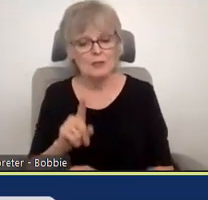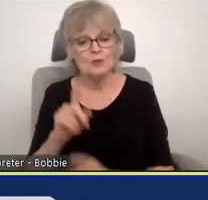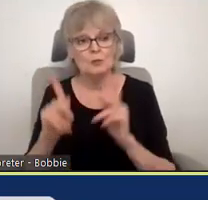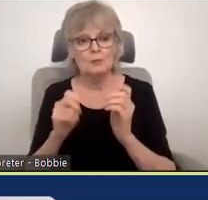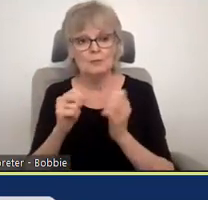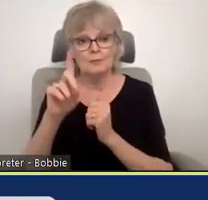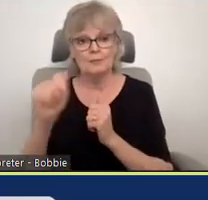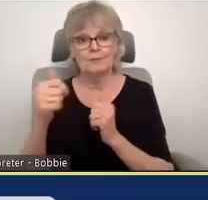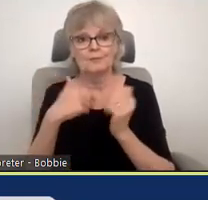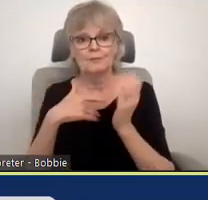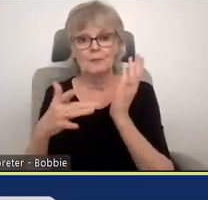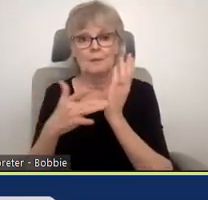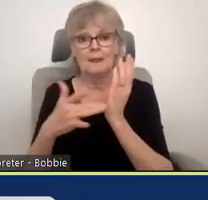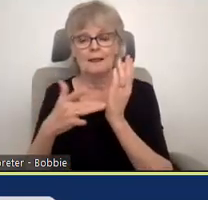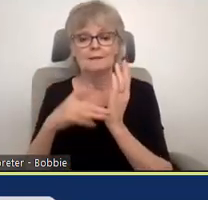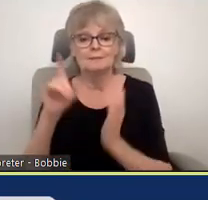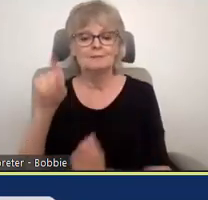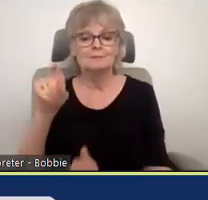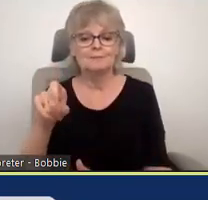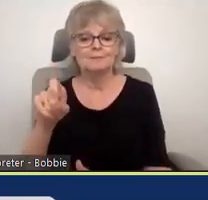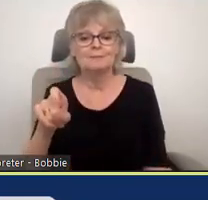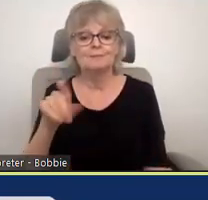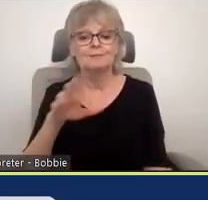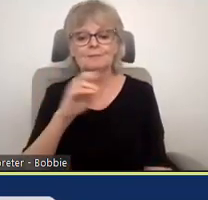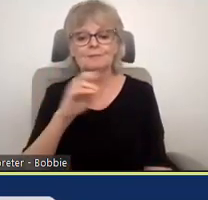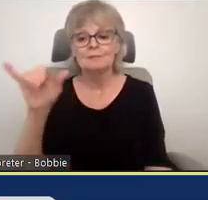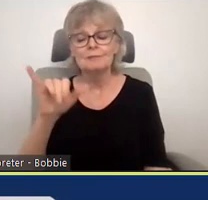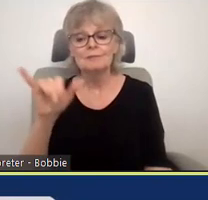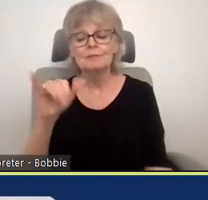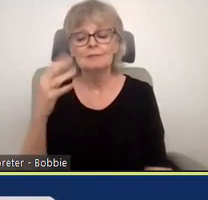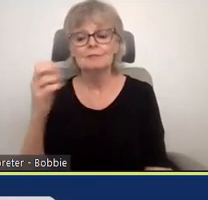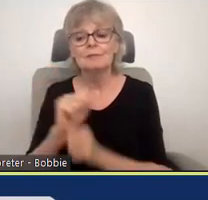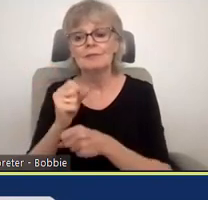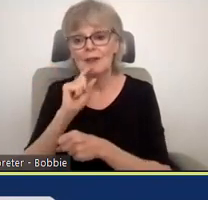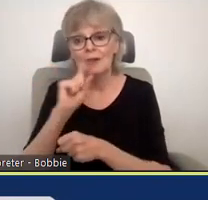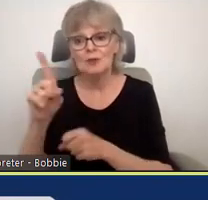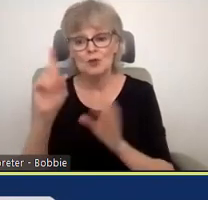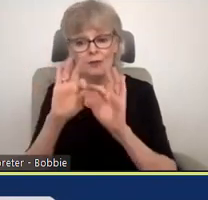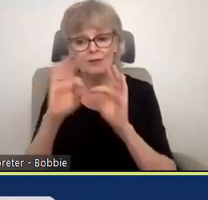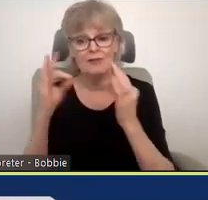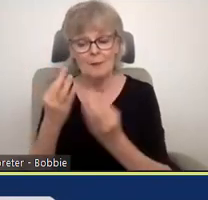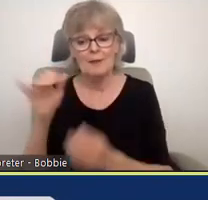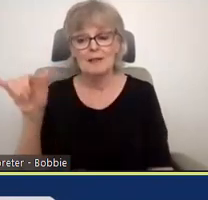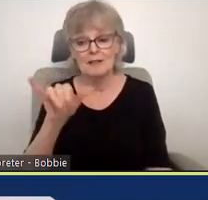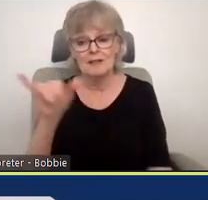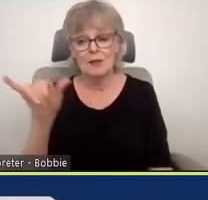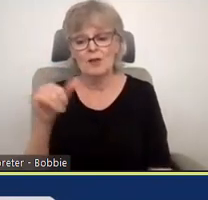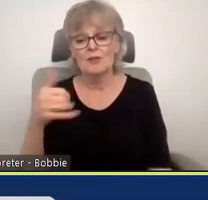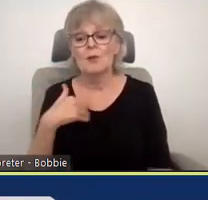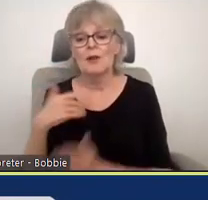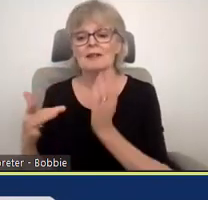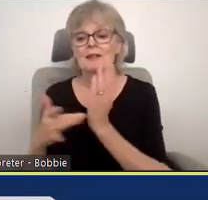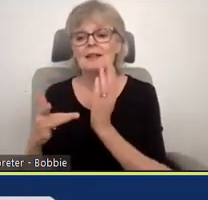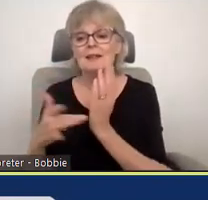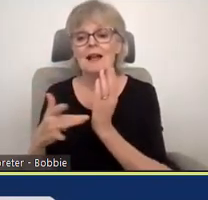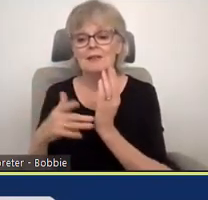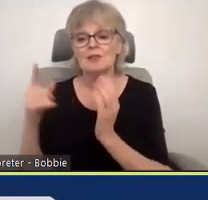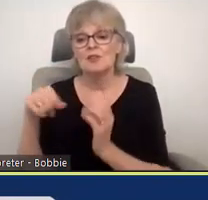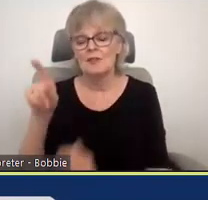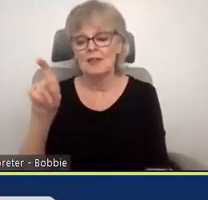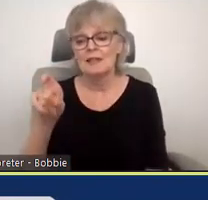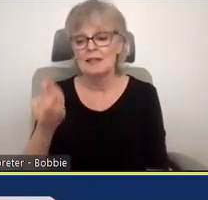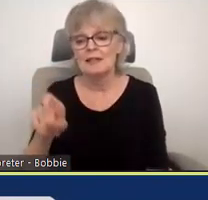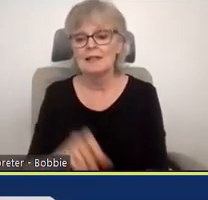the technology that they needed. In addition, we wanted to make sure that families also had technology that they need.